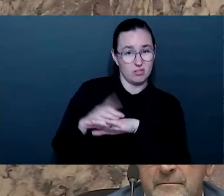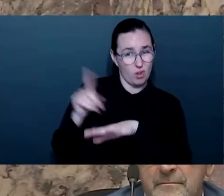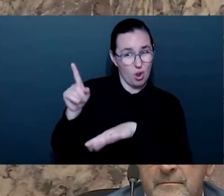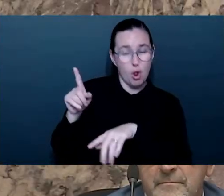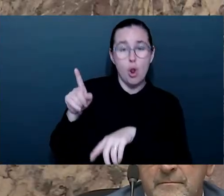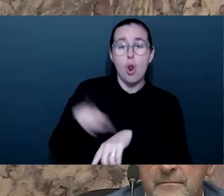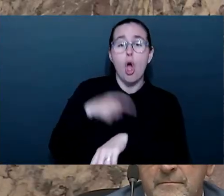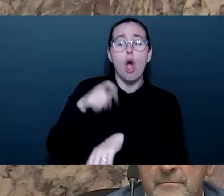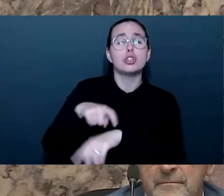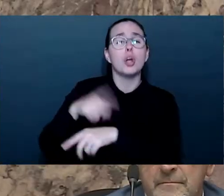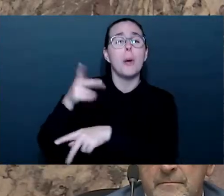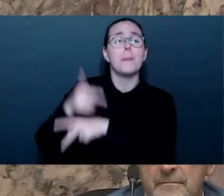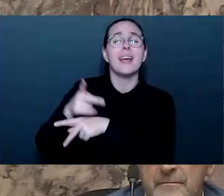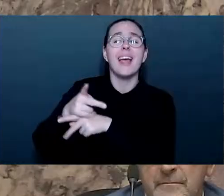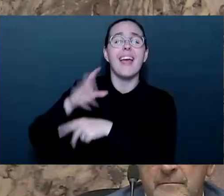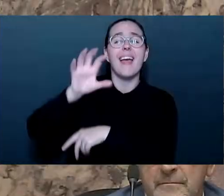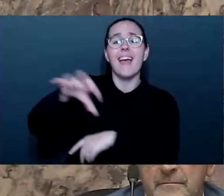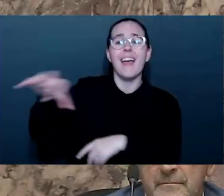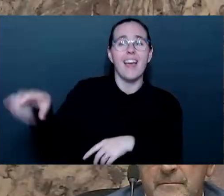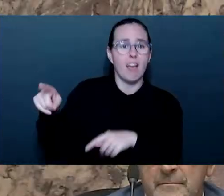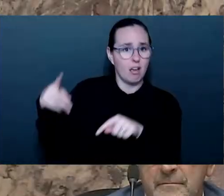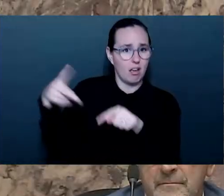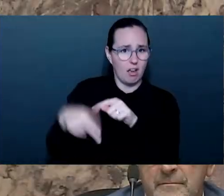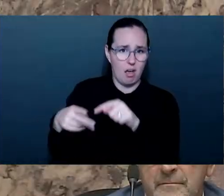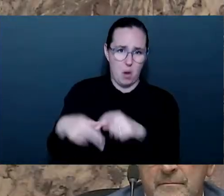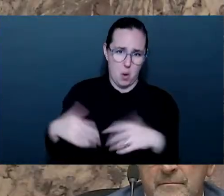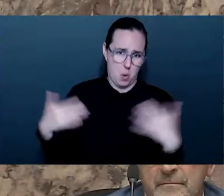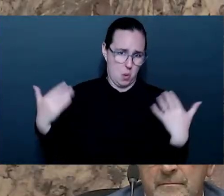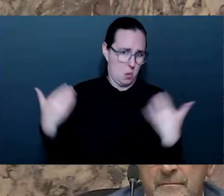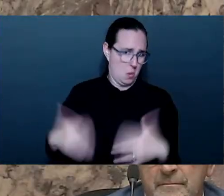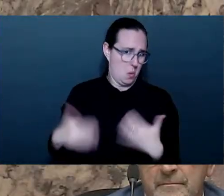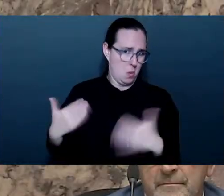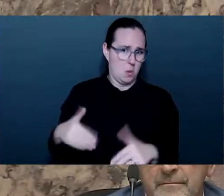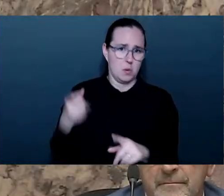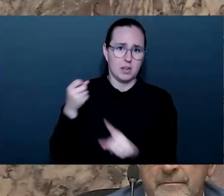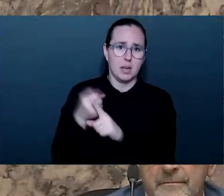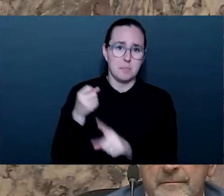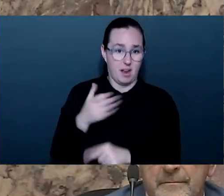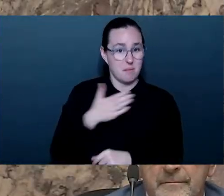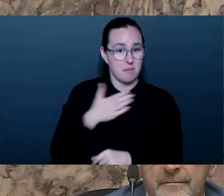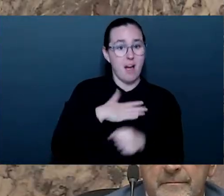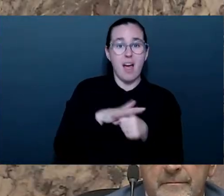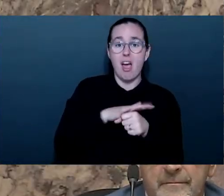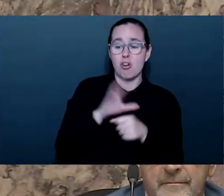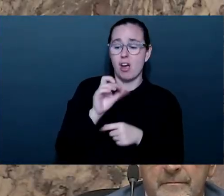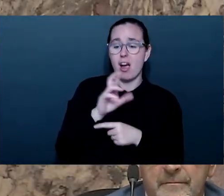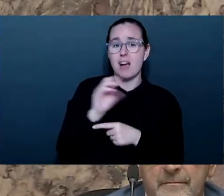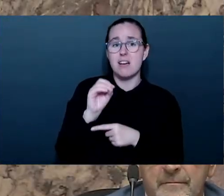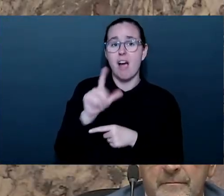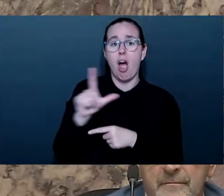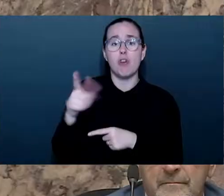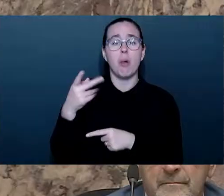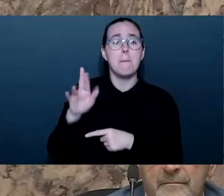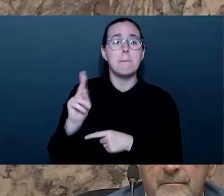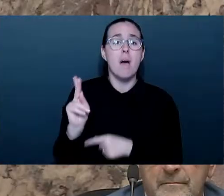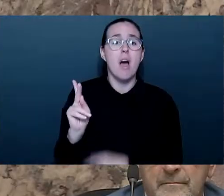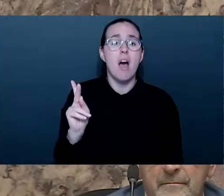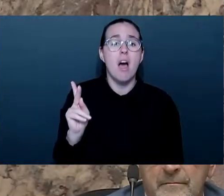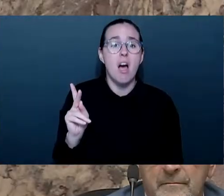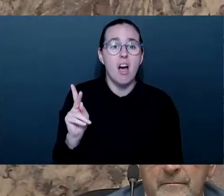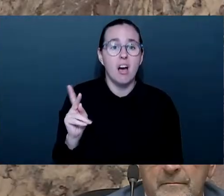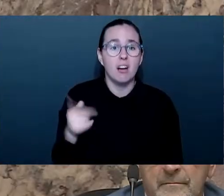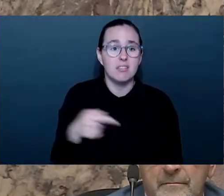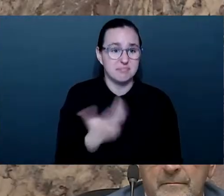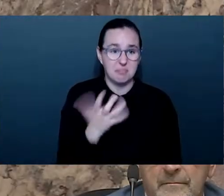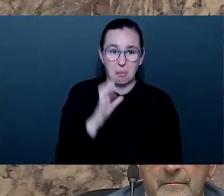baths, eating breakfast alone, and losing basic support. At the Three Links nonprofit, residents are already seeing care